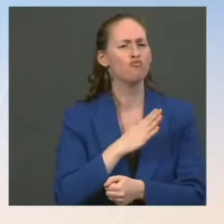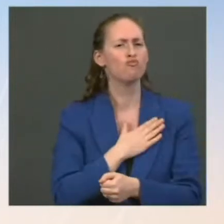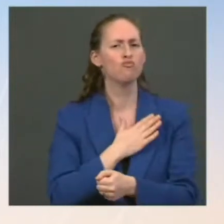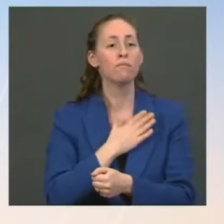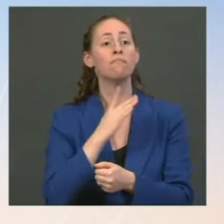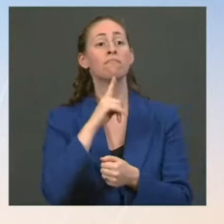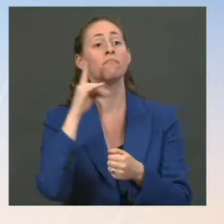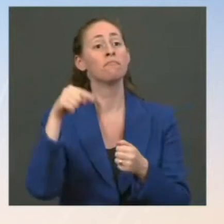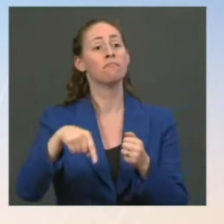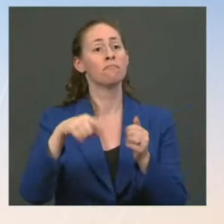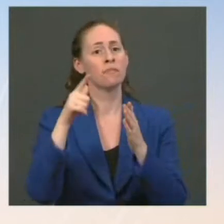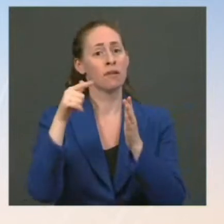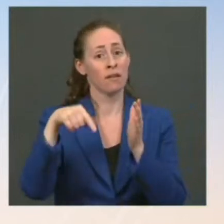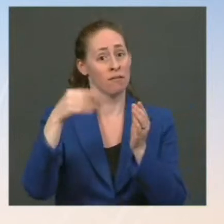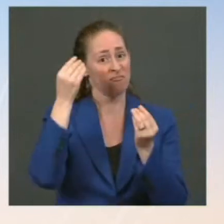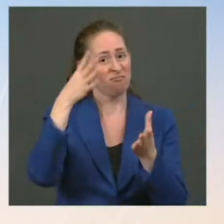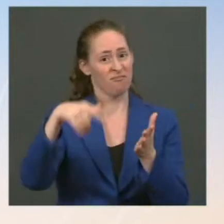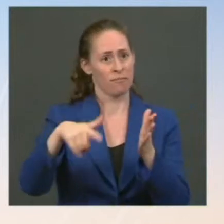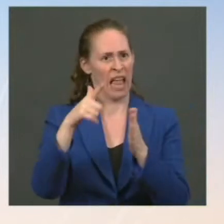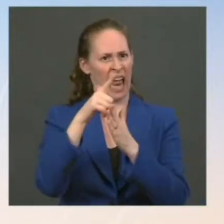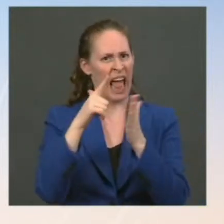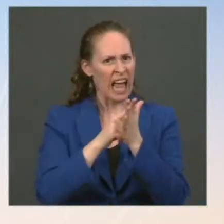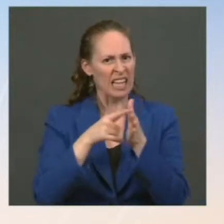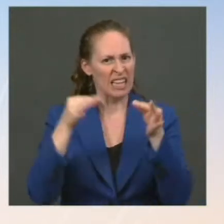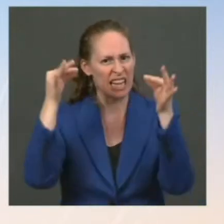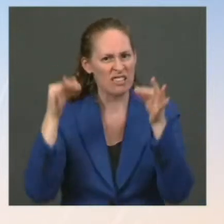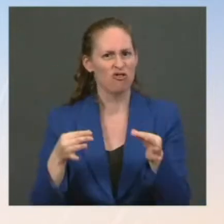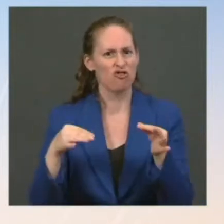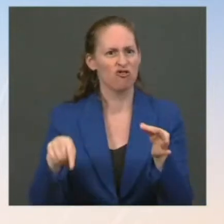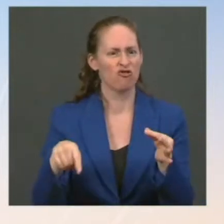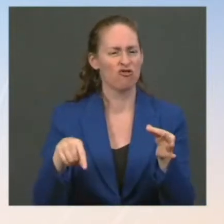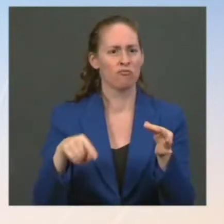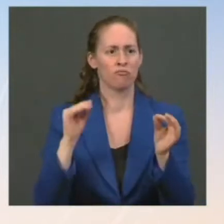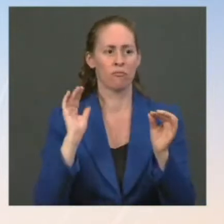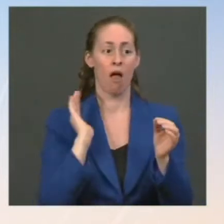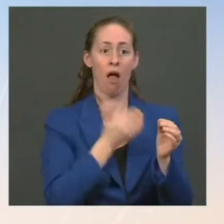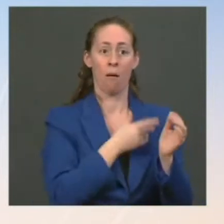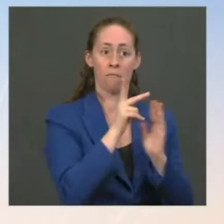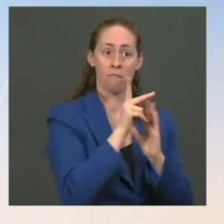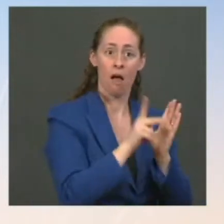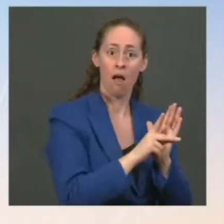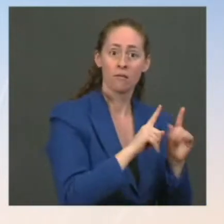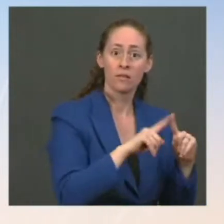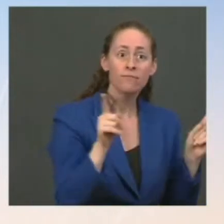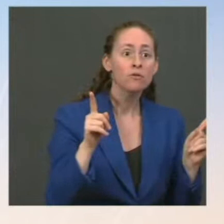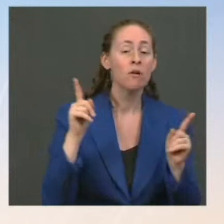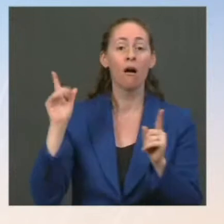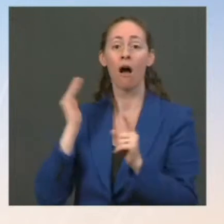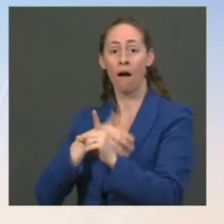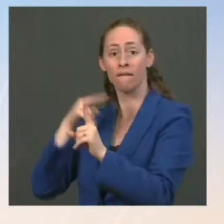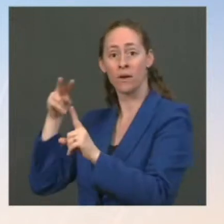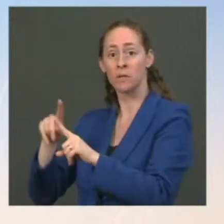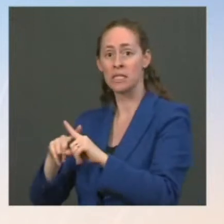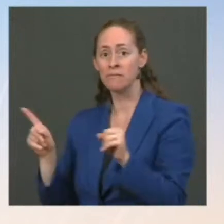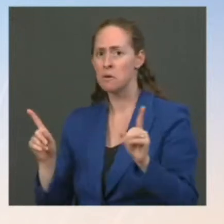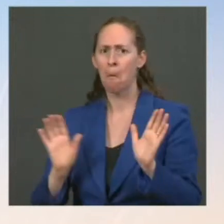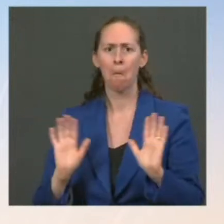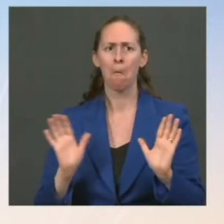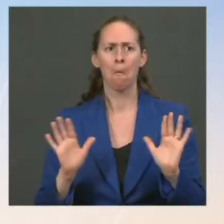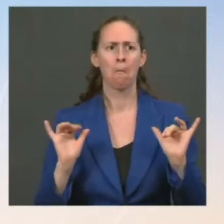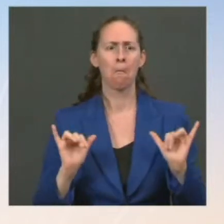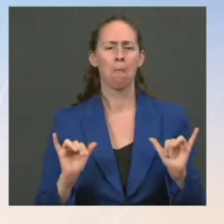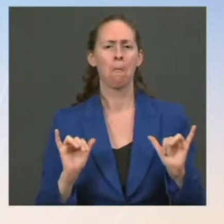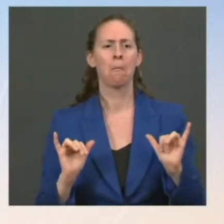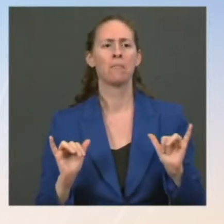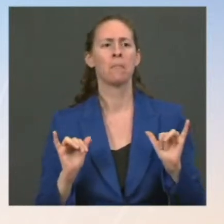legal decision. It does not change our view, this administration's view, or his view, as it relates to our concerns